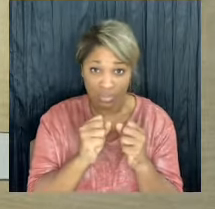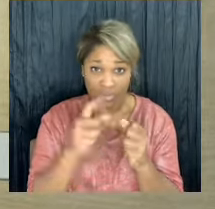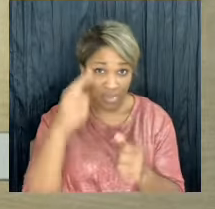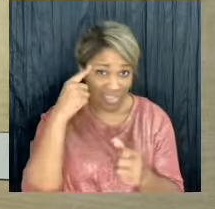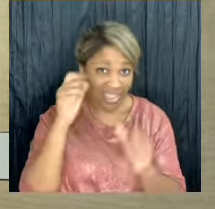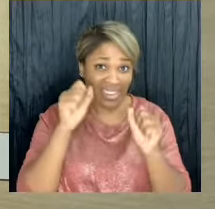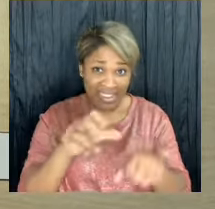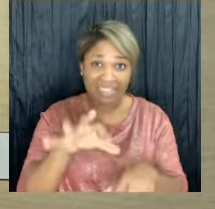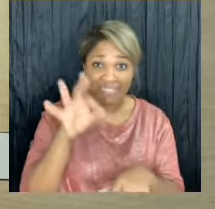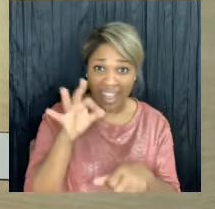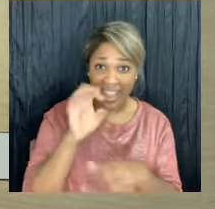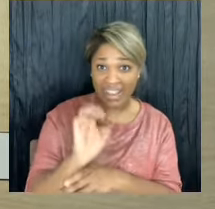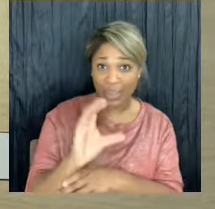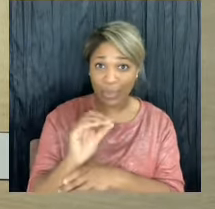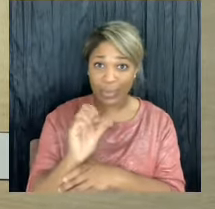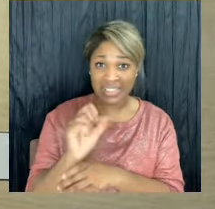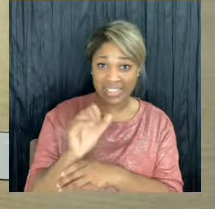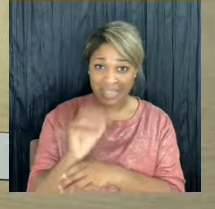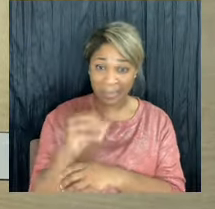find an ecosystem there?